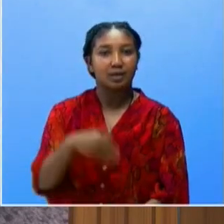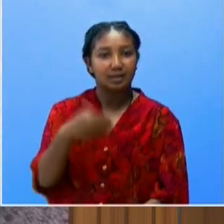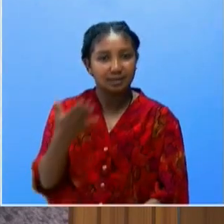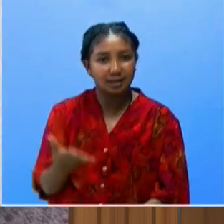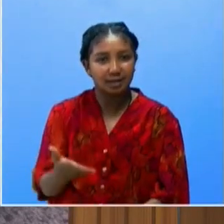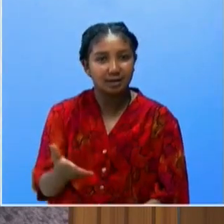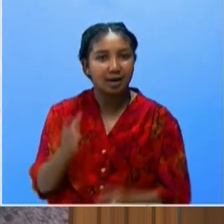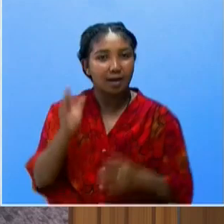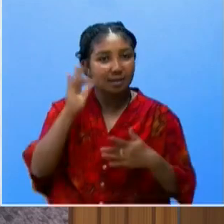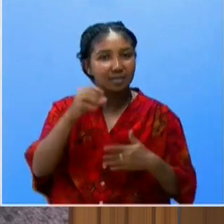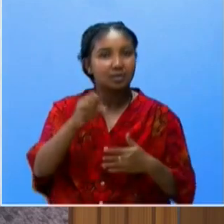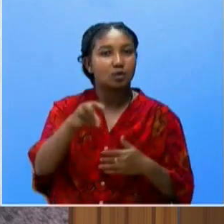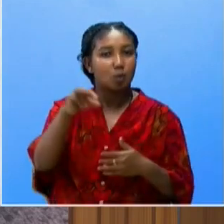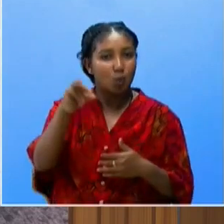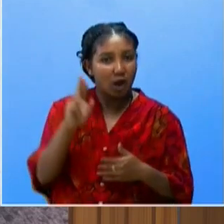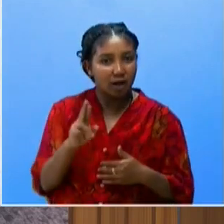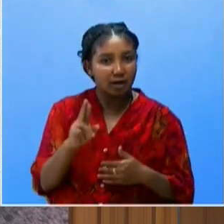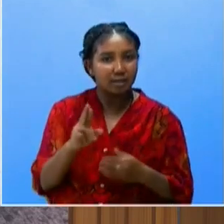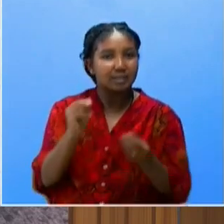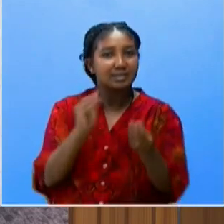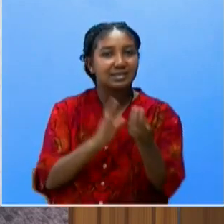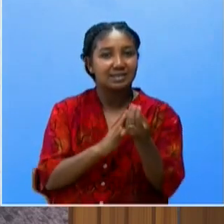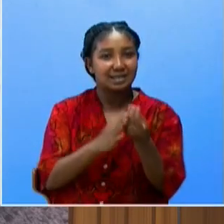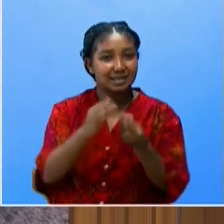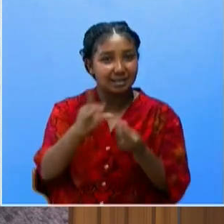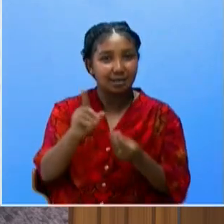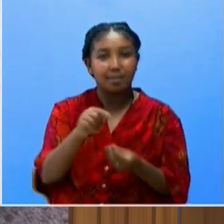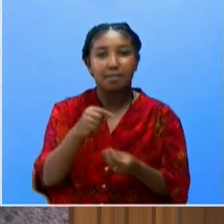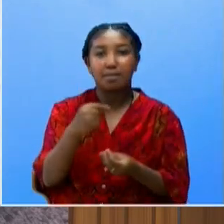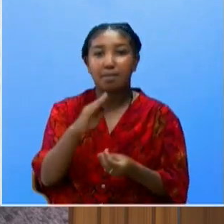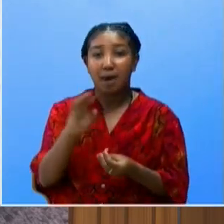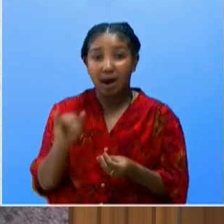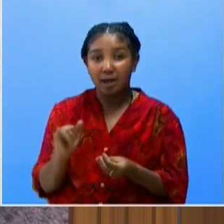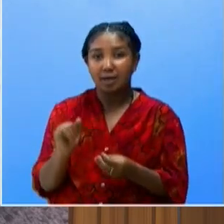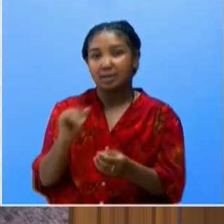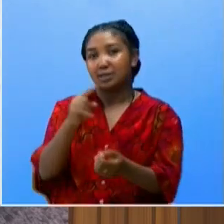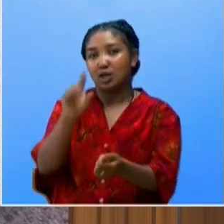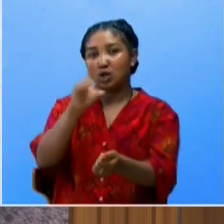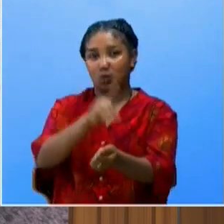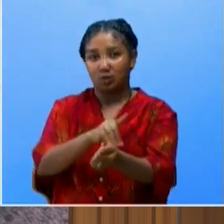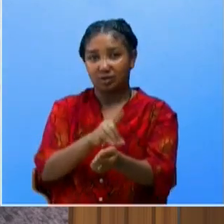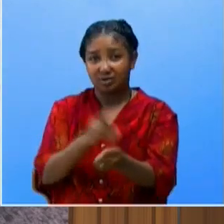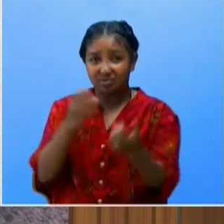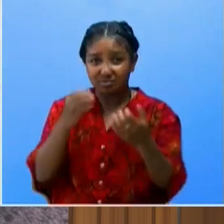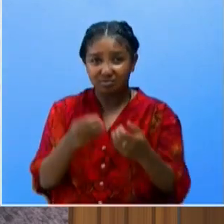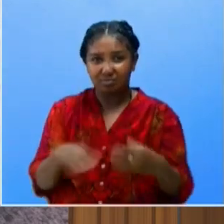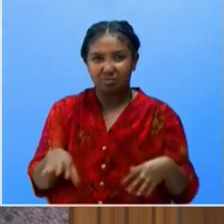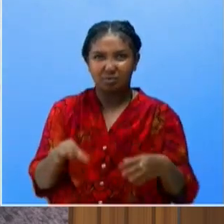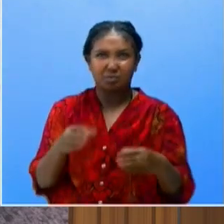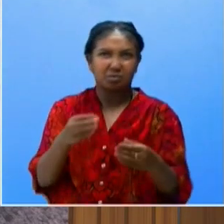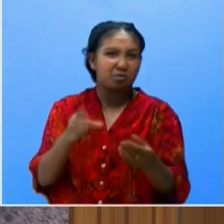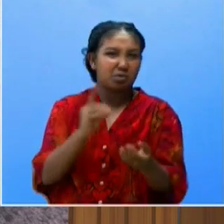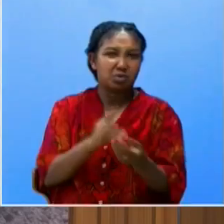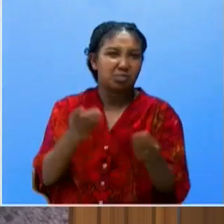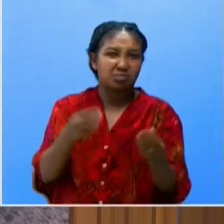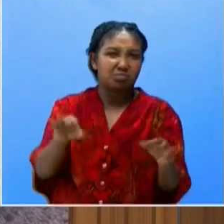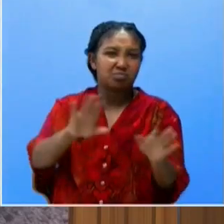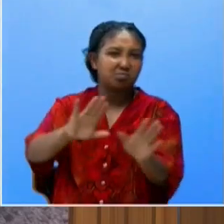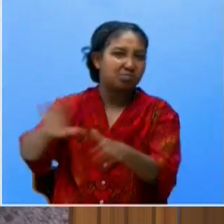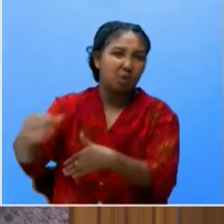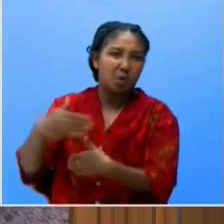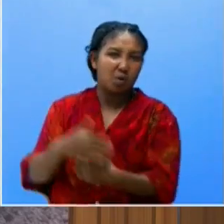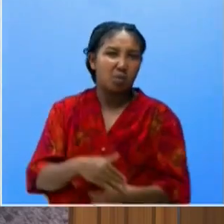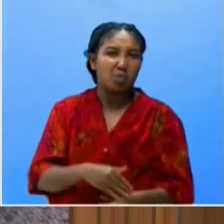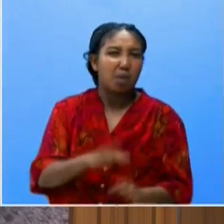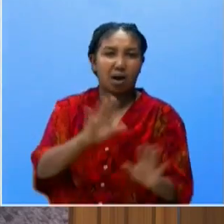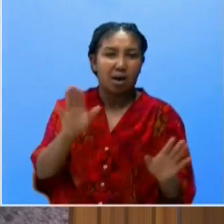The patients were treated by the doctor. Is it important? Not this much important because